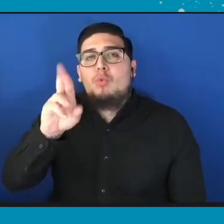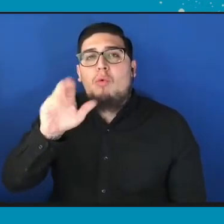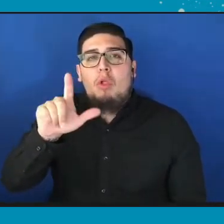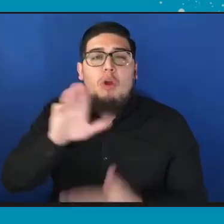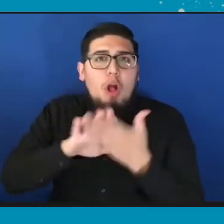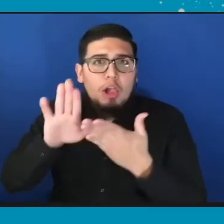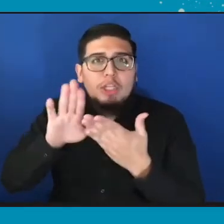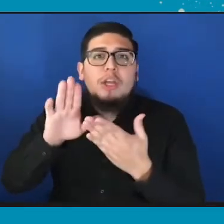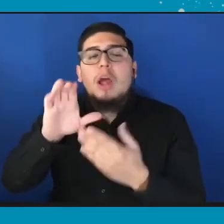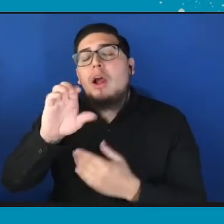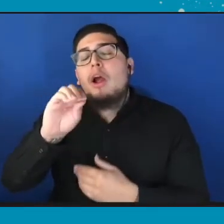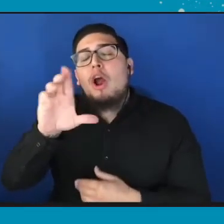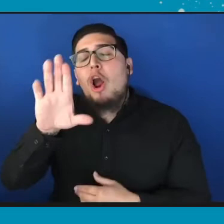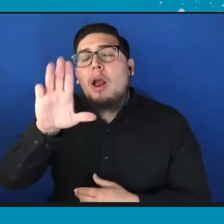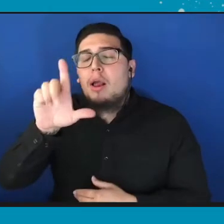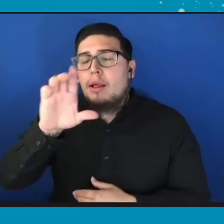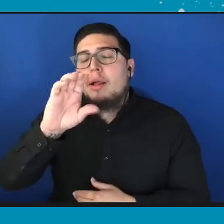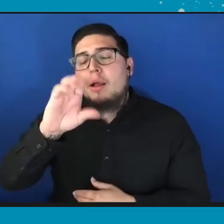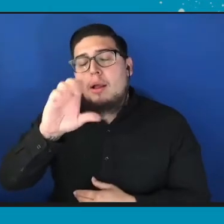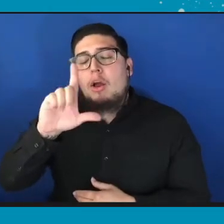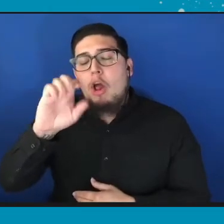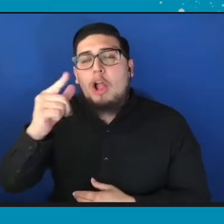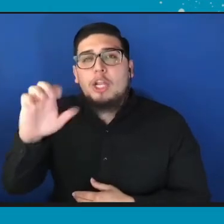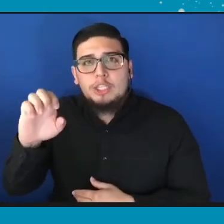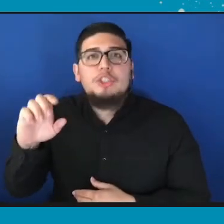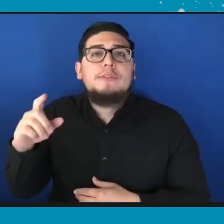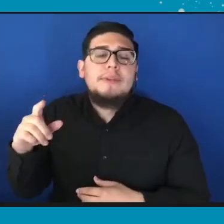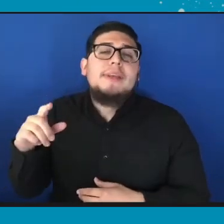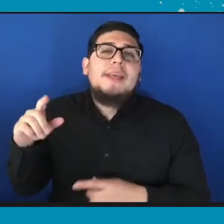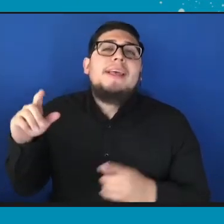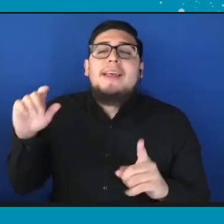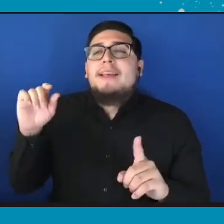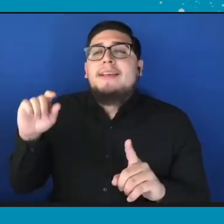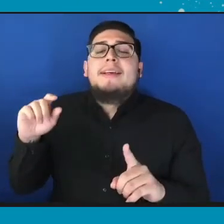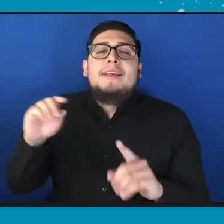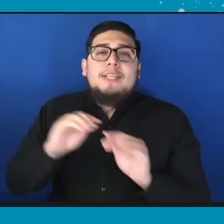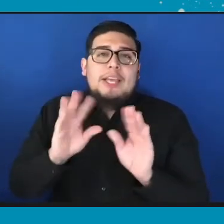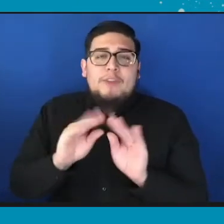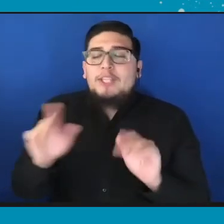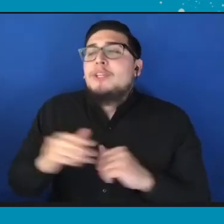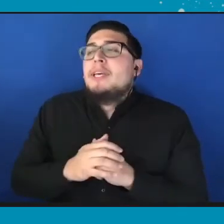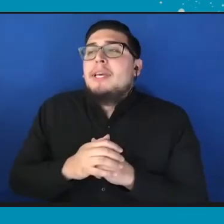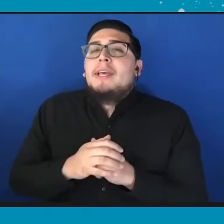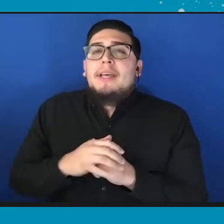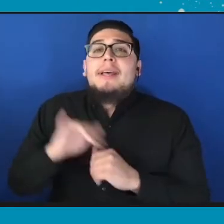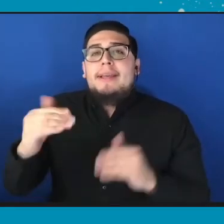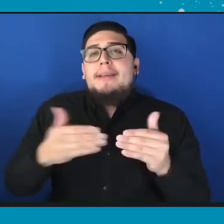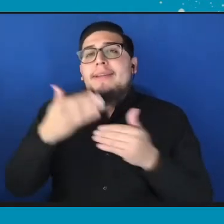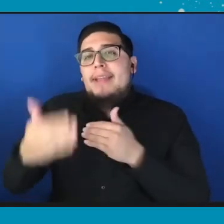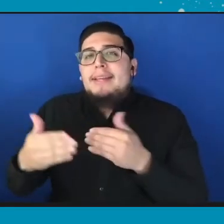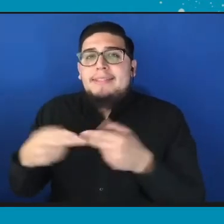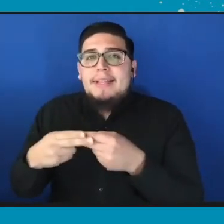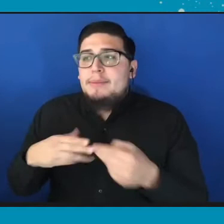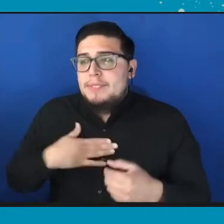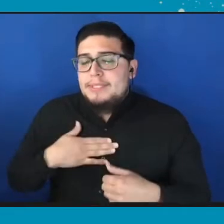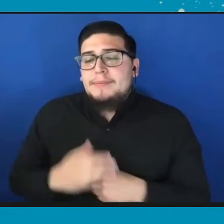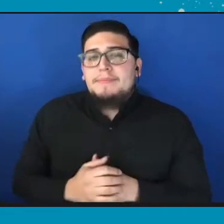that their chances of winning go down the more people vote. Can you go to the next slide?